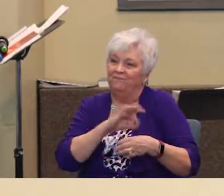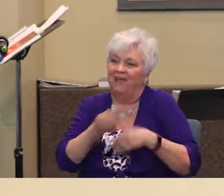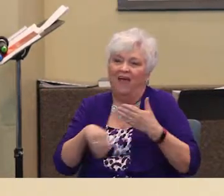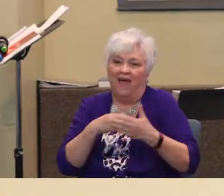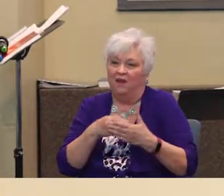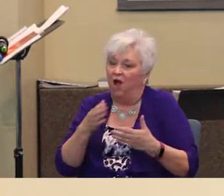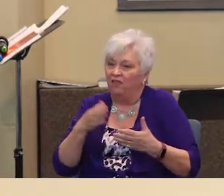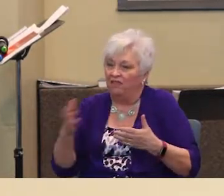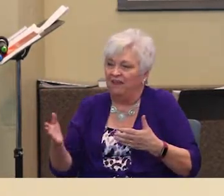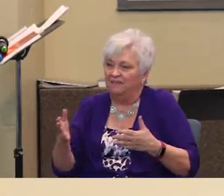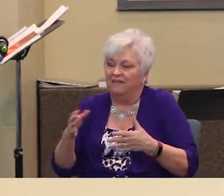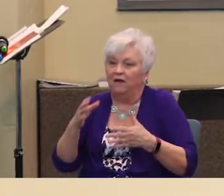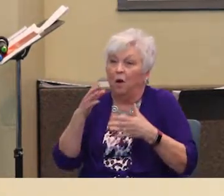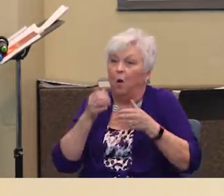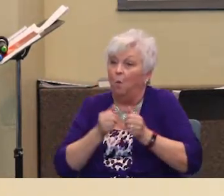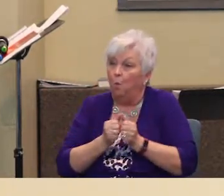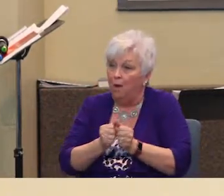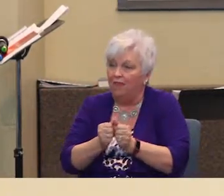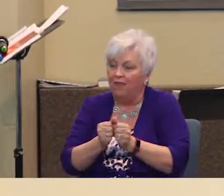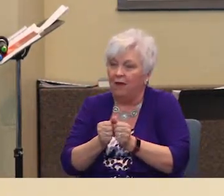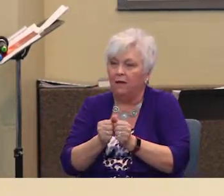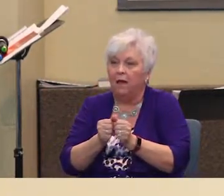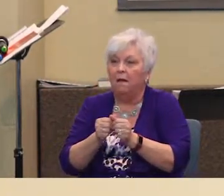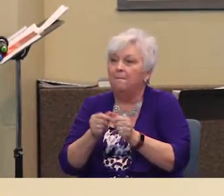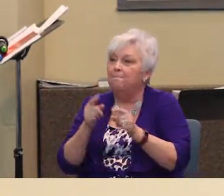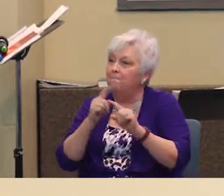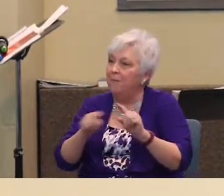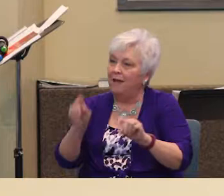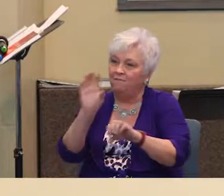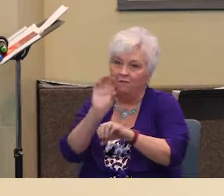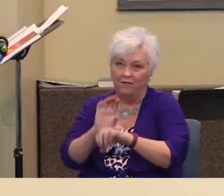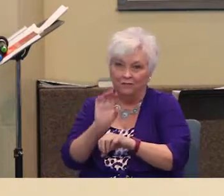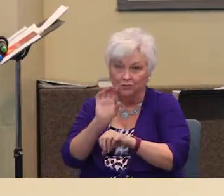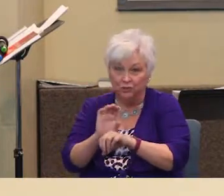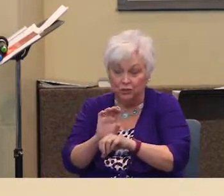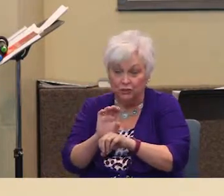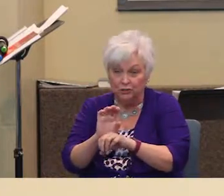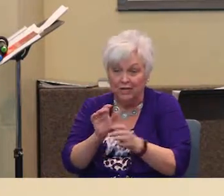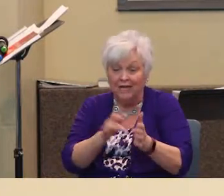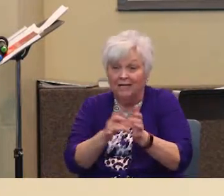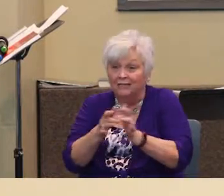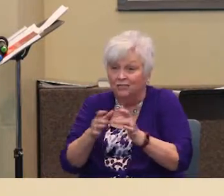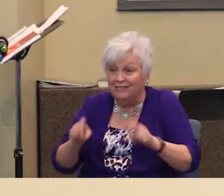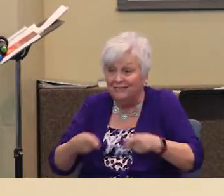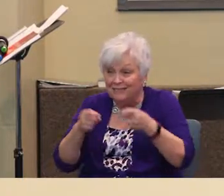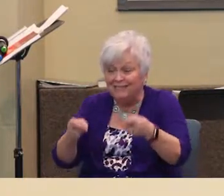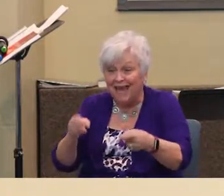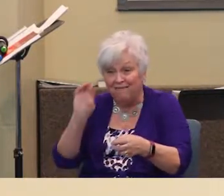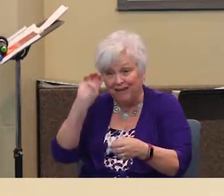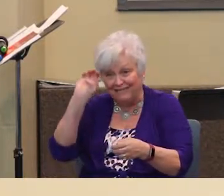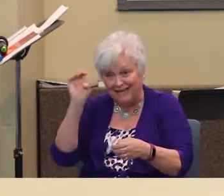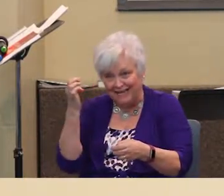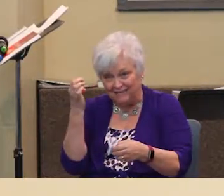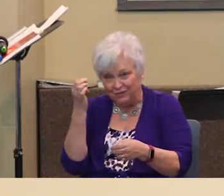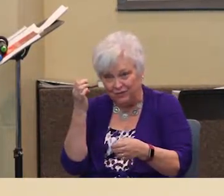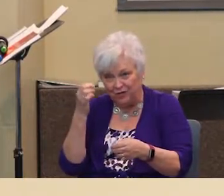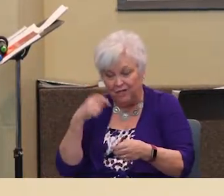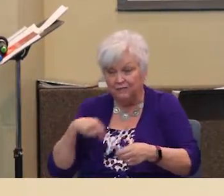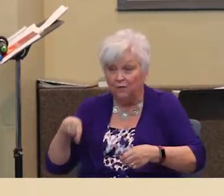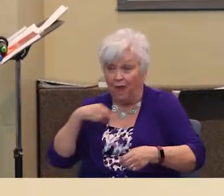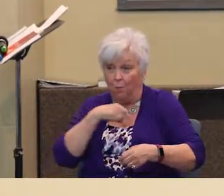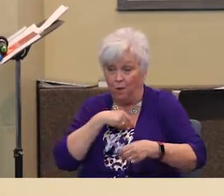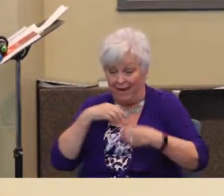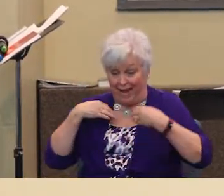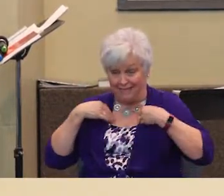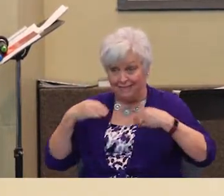in hand with that. But for the church, Jesus gave us Easter so that we, as the body of Christ, the family